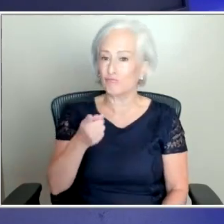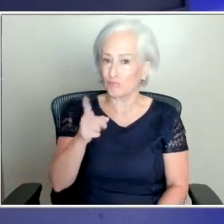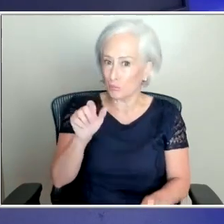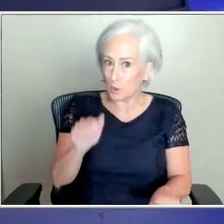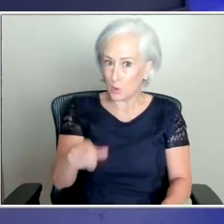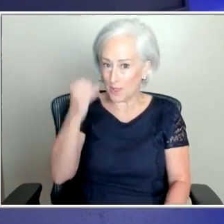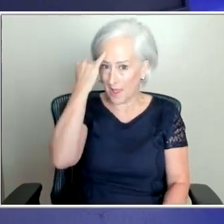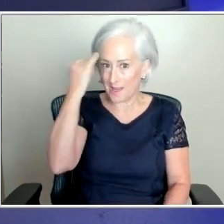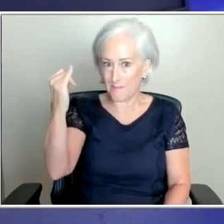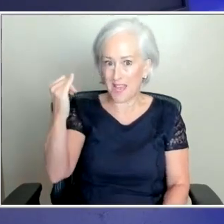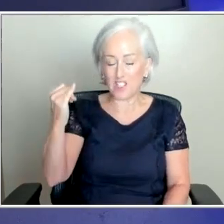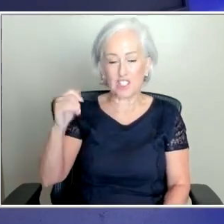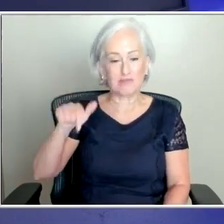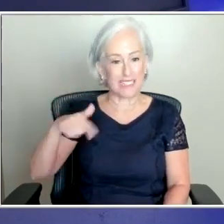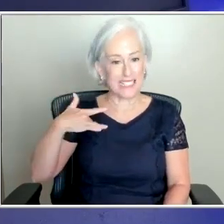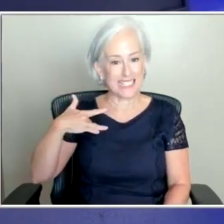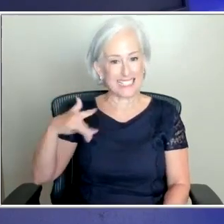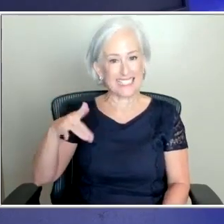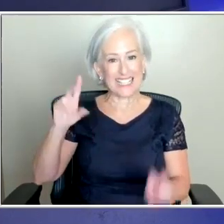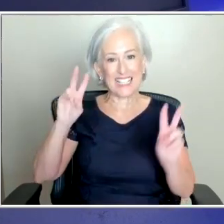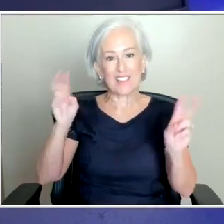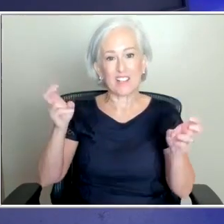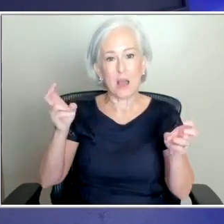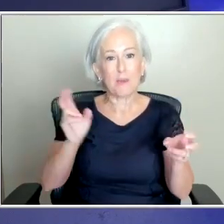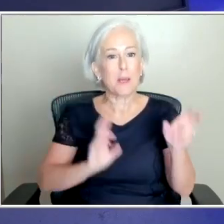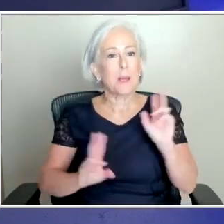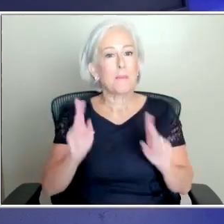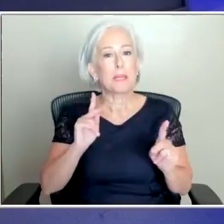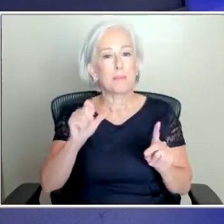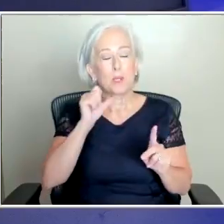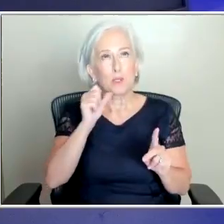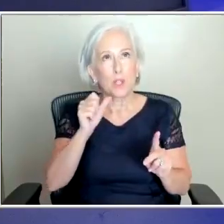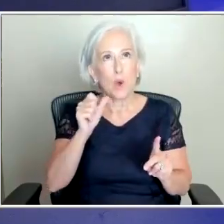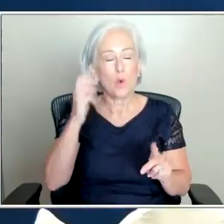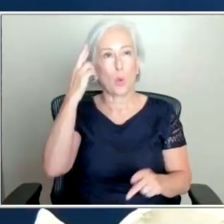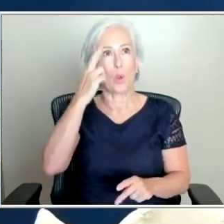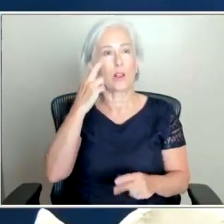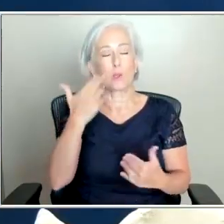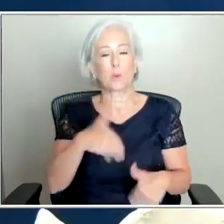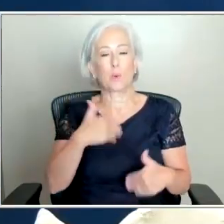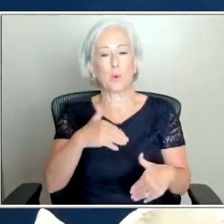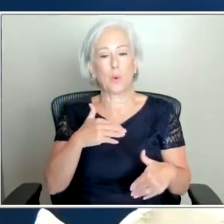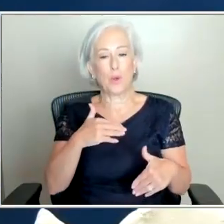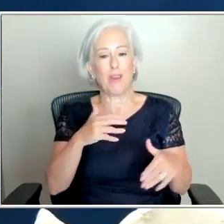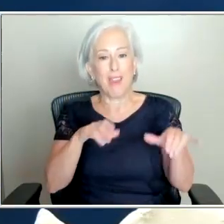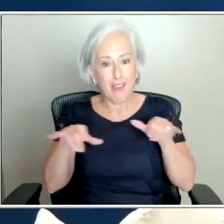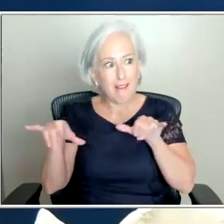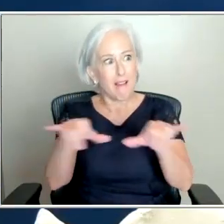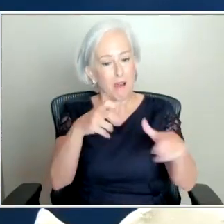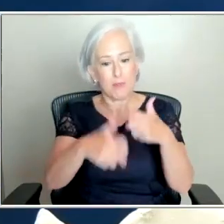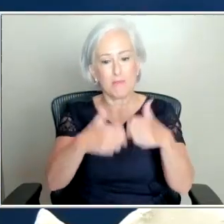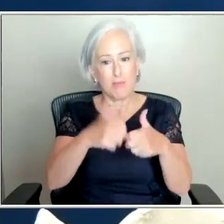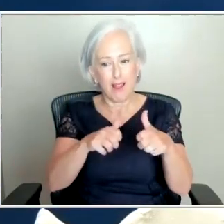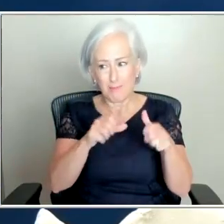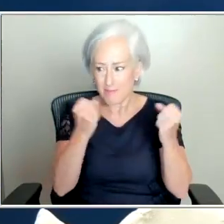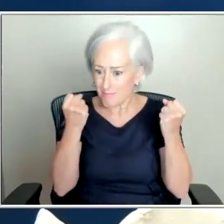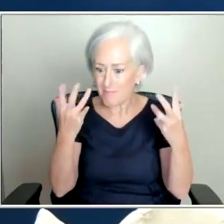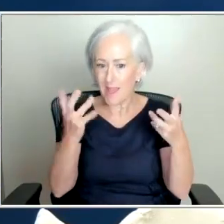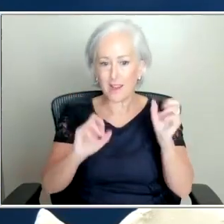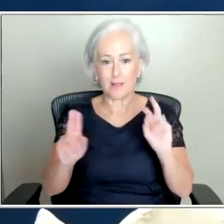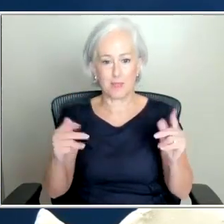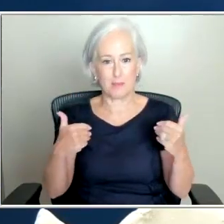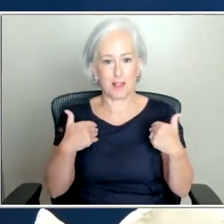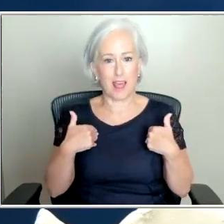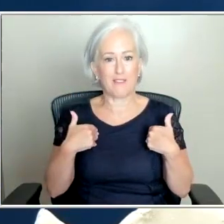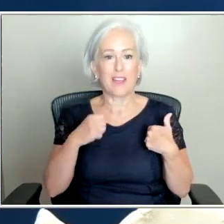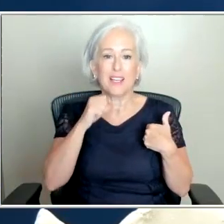topic, and people don't necessarily realize how common it is. It's not necessarily dinner time conversation with your friends. And so